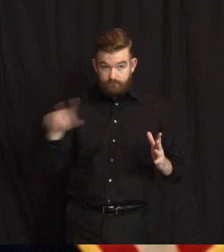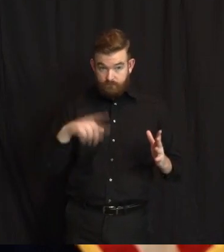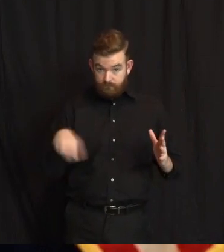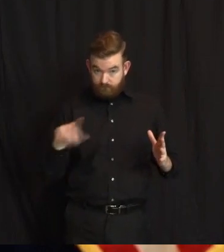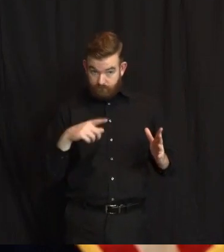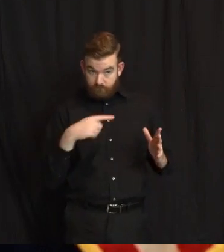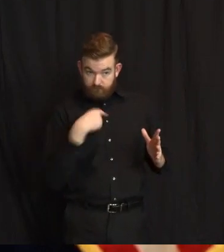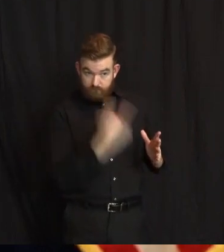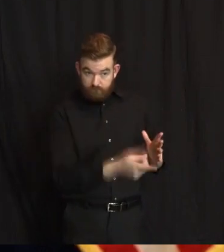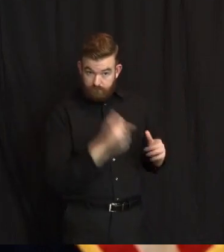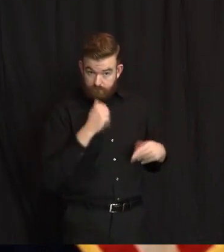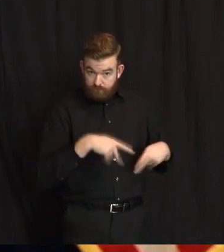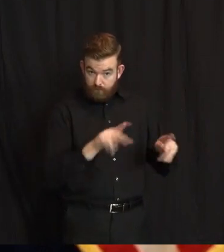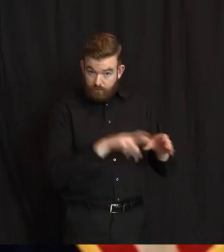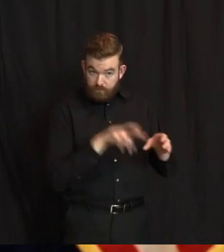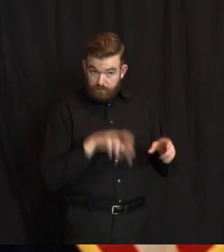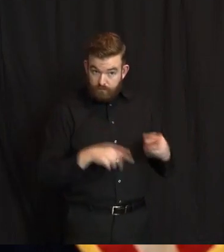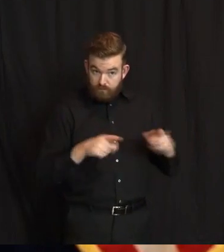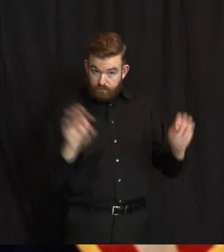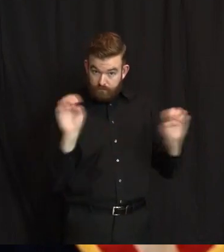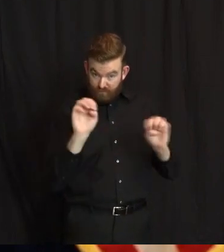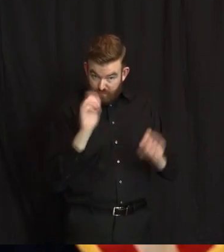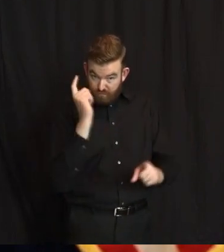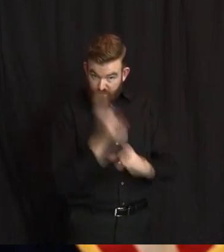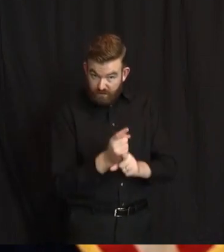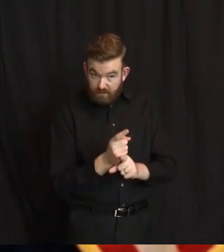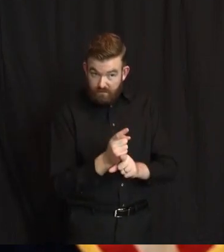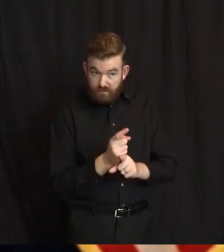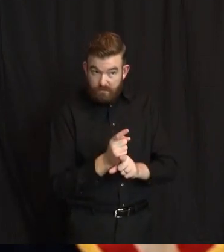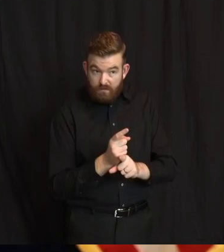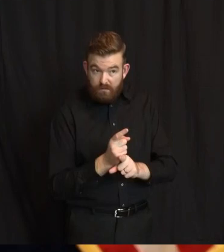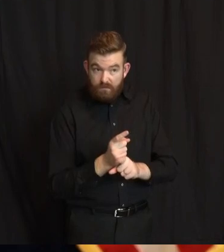not. Yeah, I don't have any information on Paramel is a legal matter?